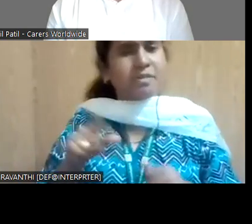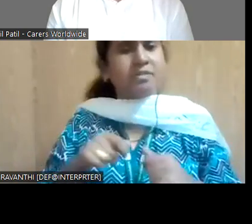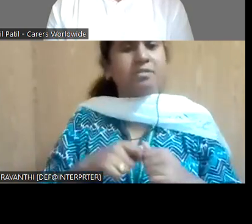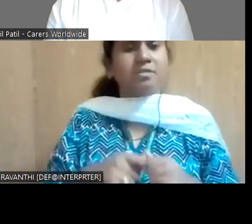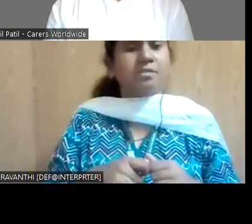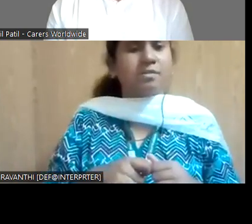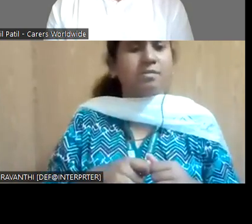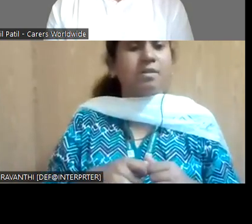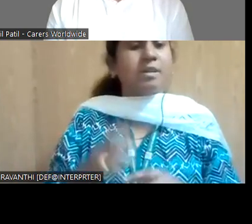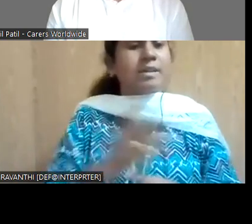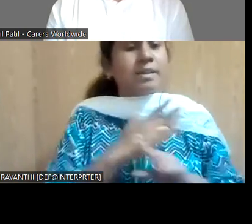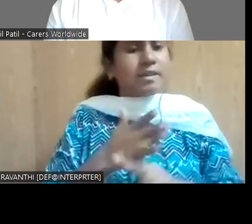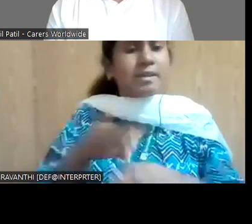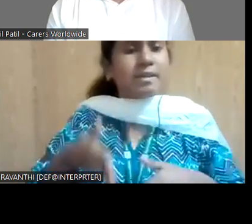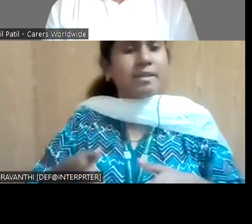well-being?